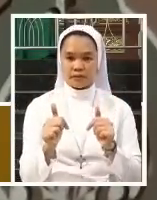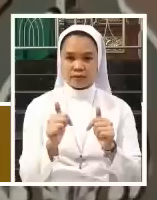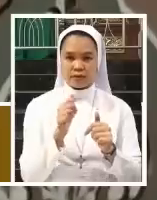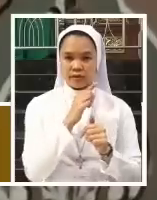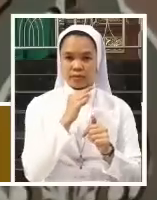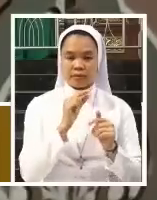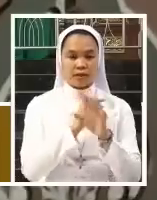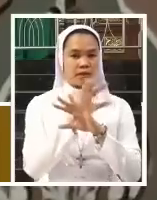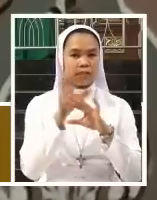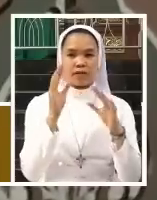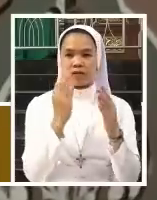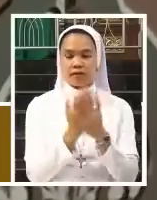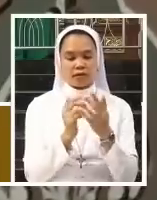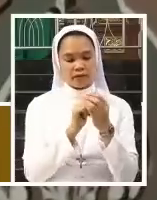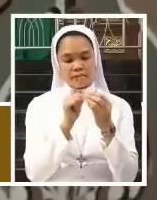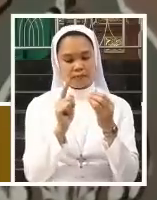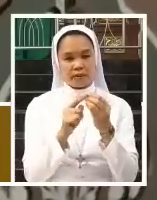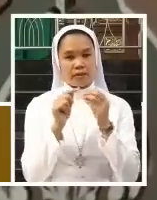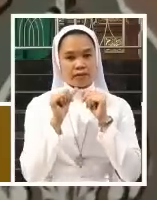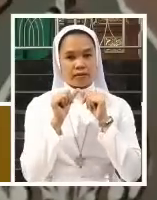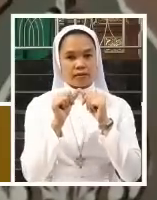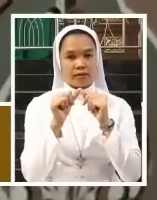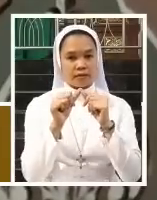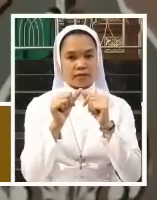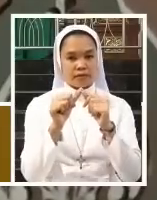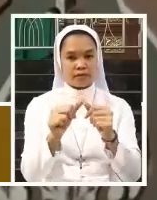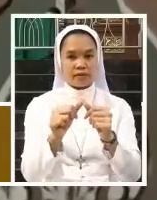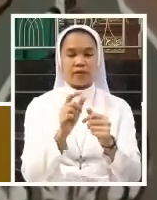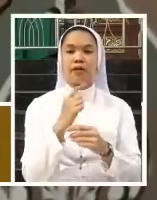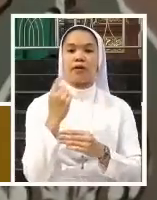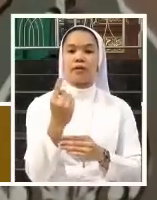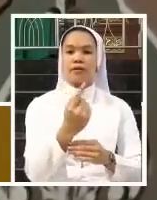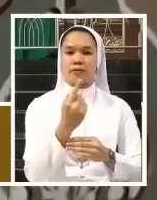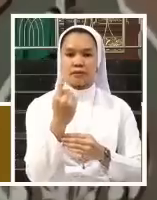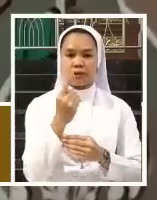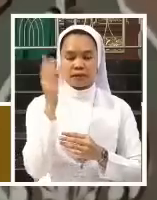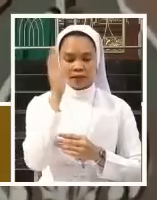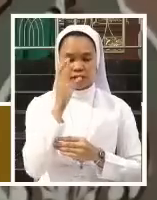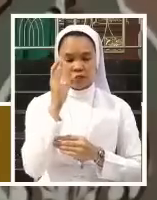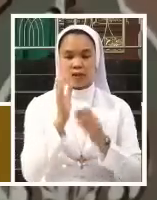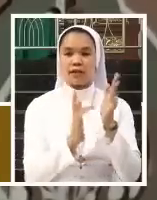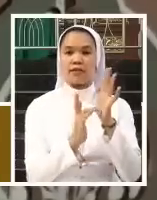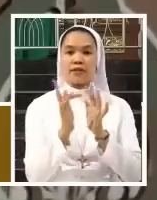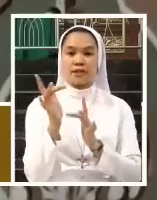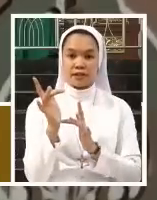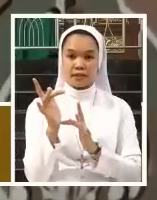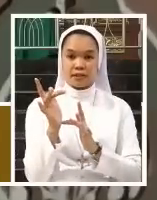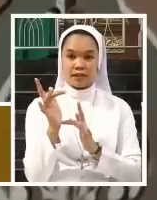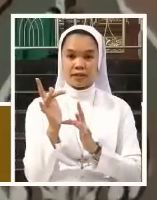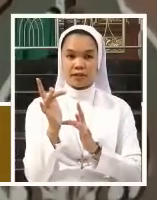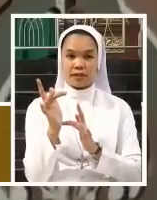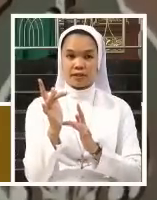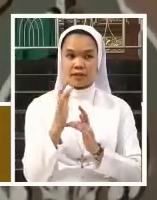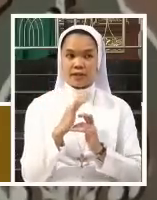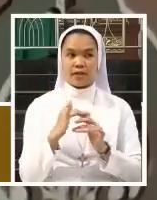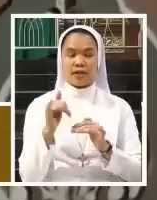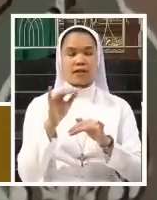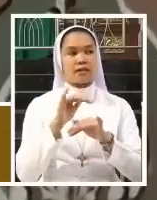all about. Constantly, always seeing Jesus in our